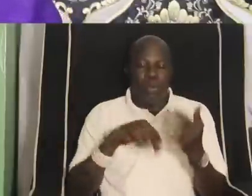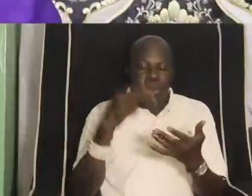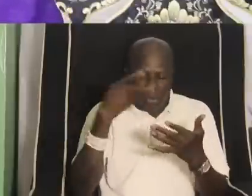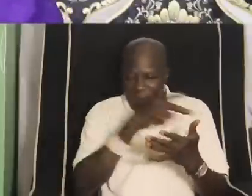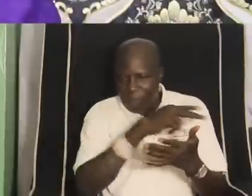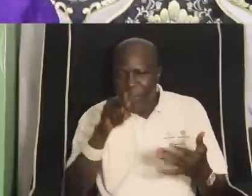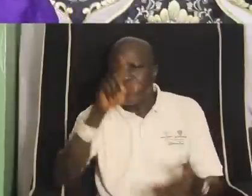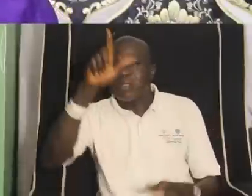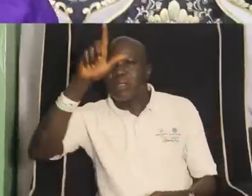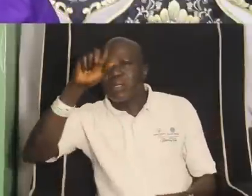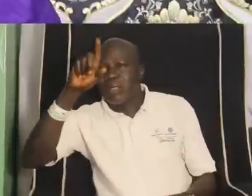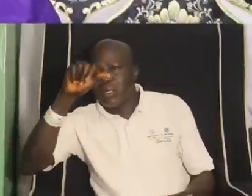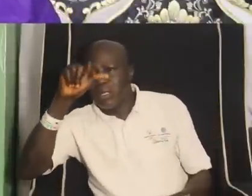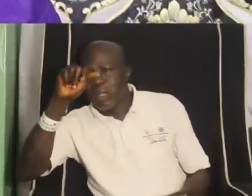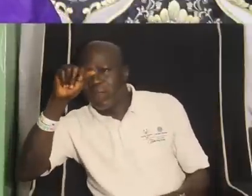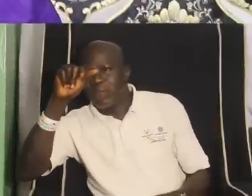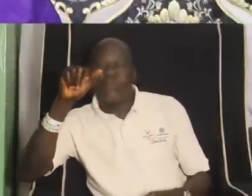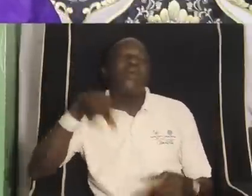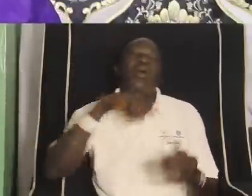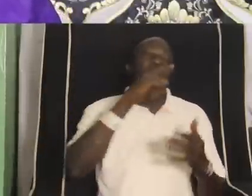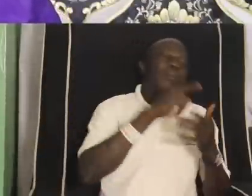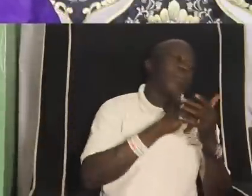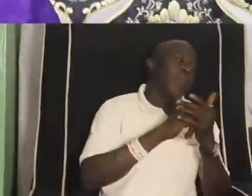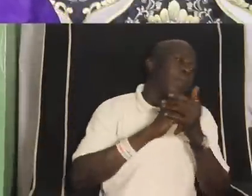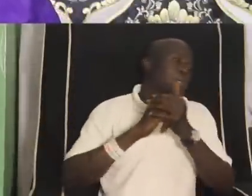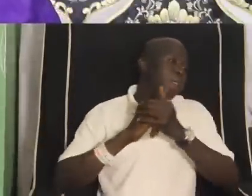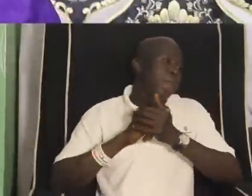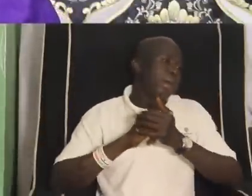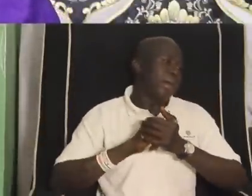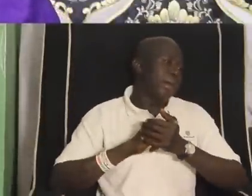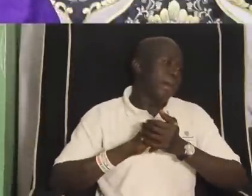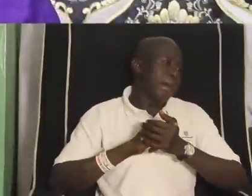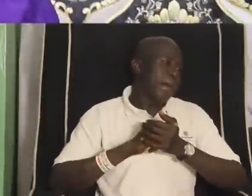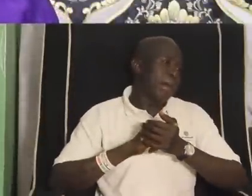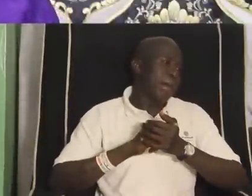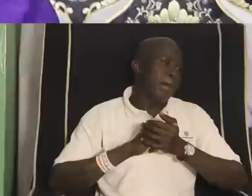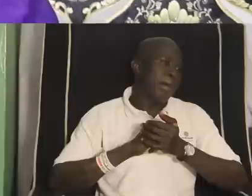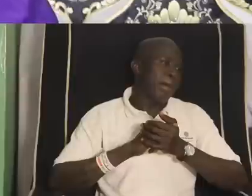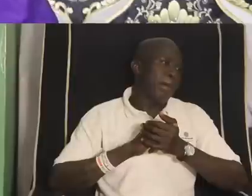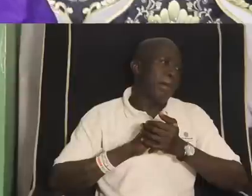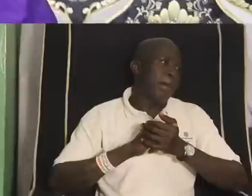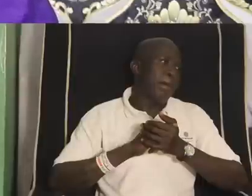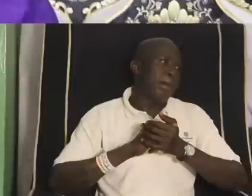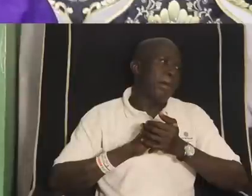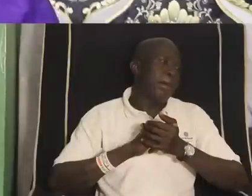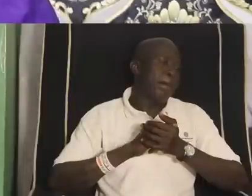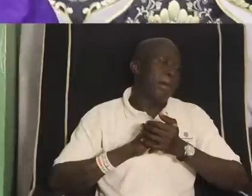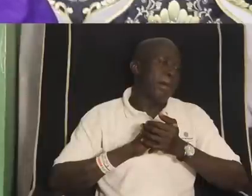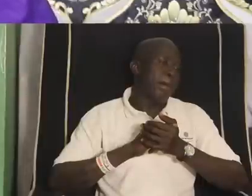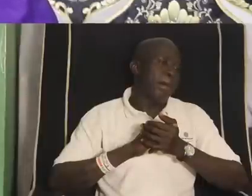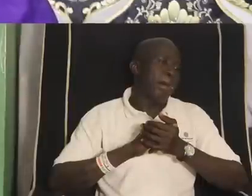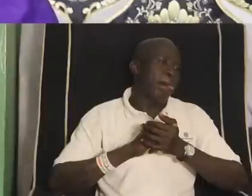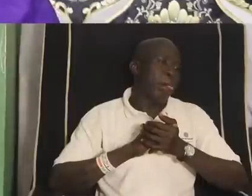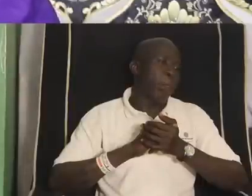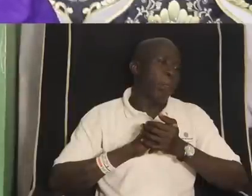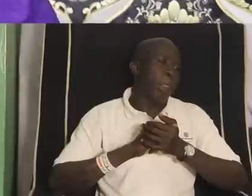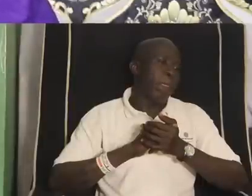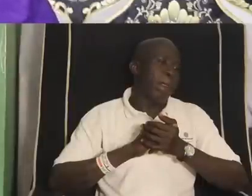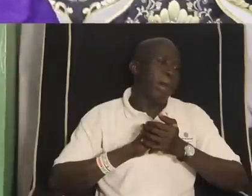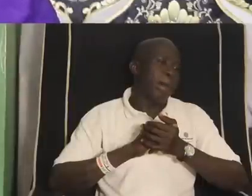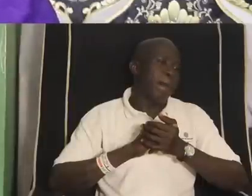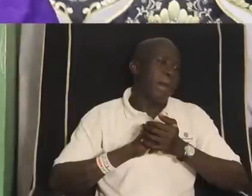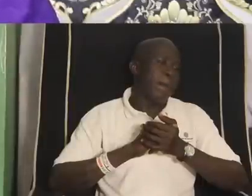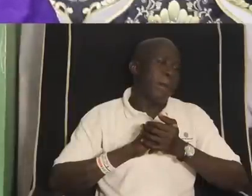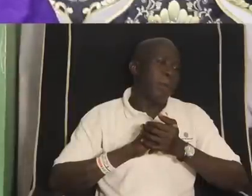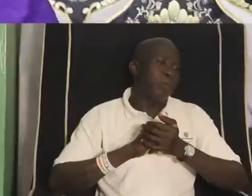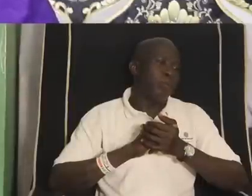la. Kilo wi. Nigba ti o si sunmo lati fi onje fun. Oun si dimu. O si fun pe wa dubule ti